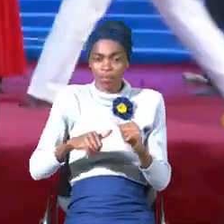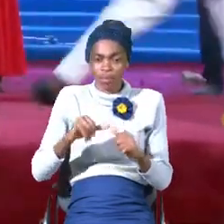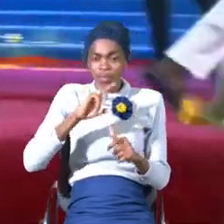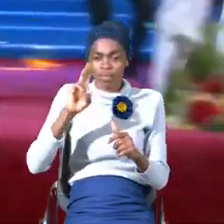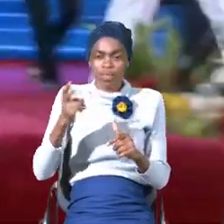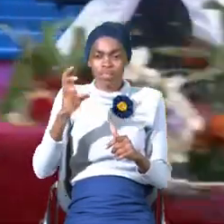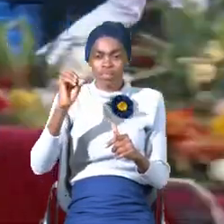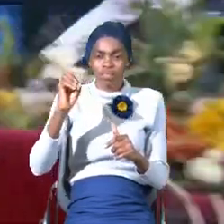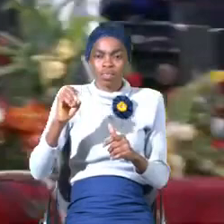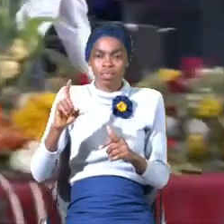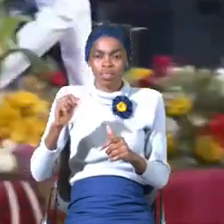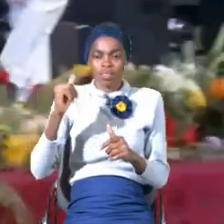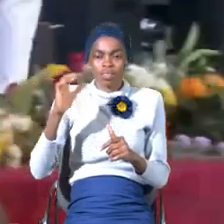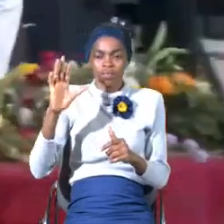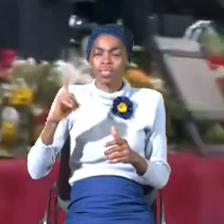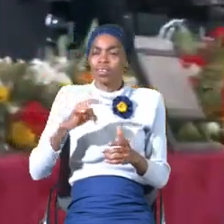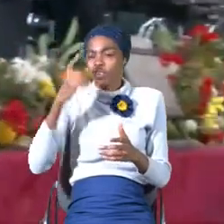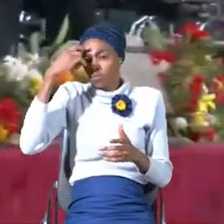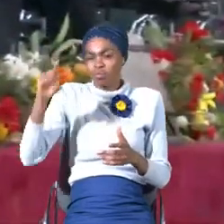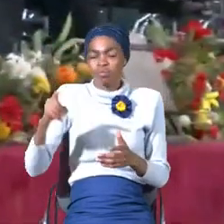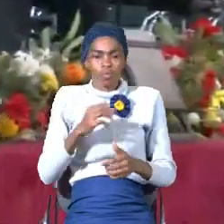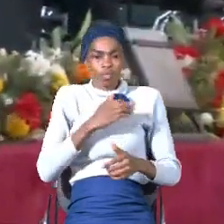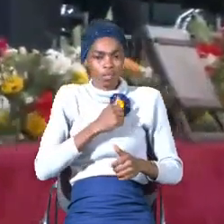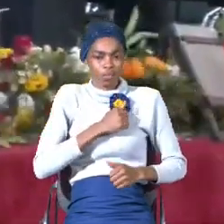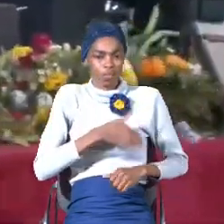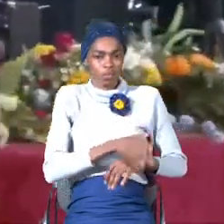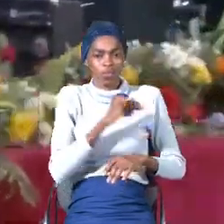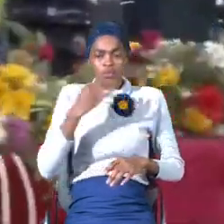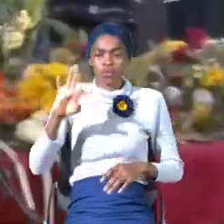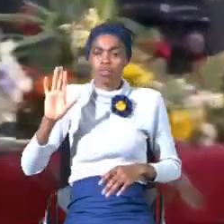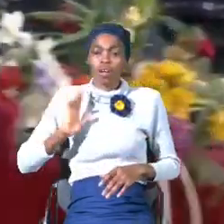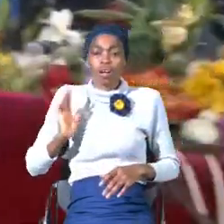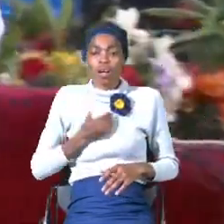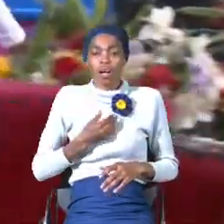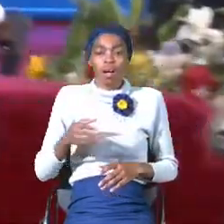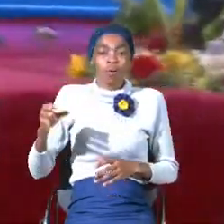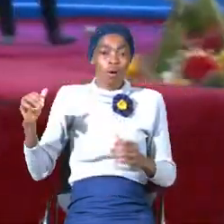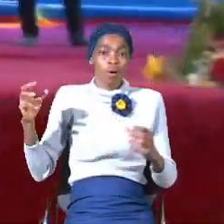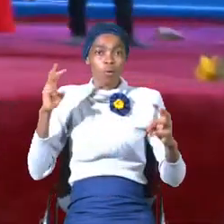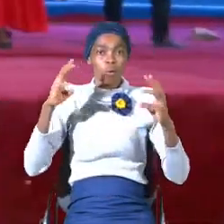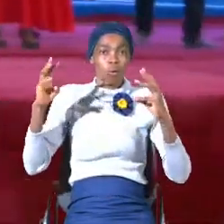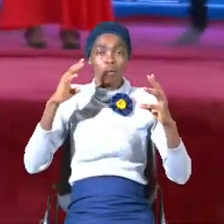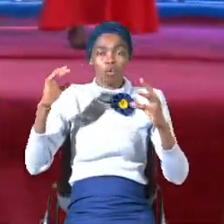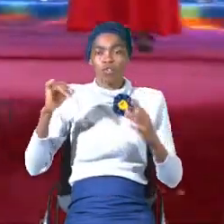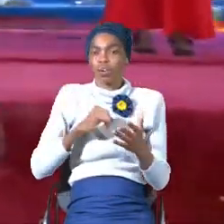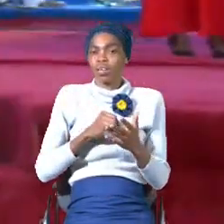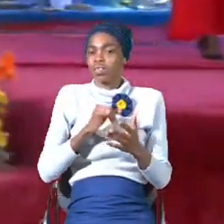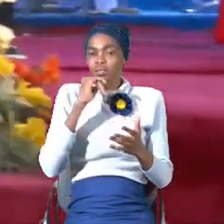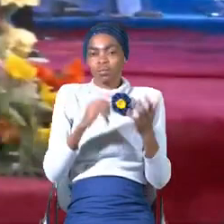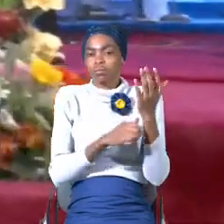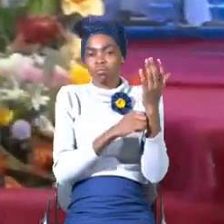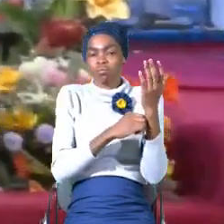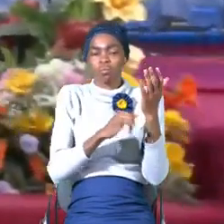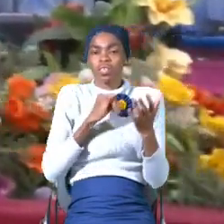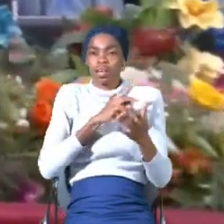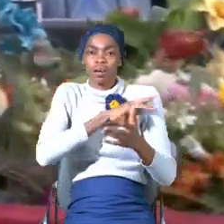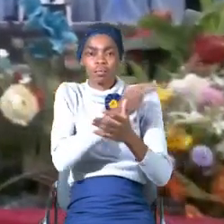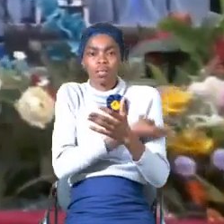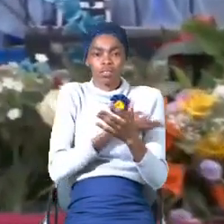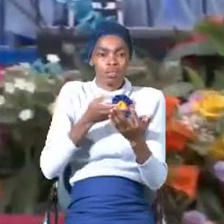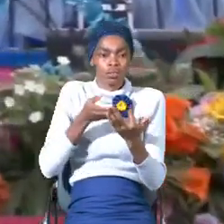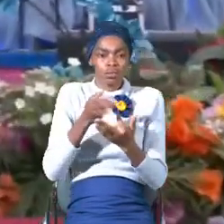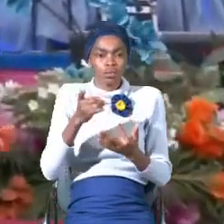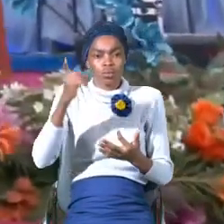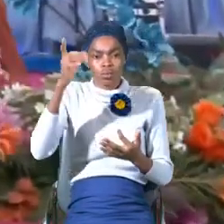weapons of our warfare, for they are not carnal, but they are mighty through God. The first thing he